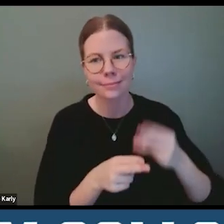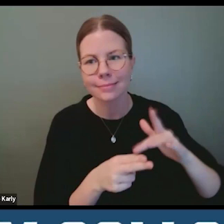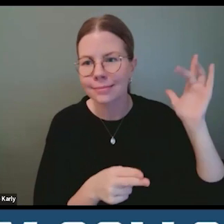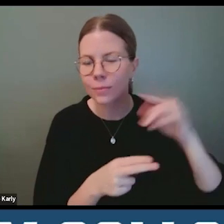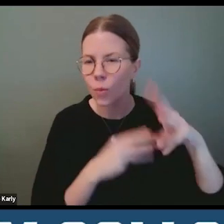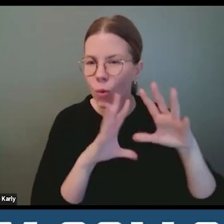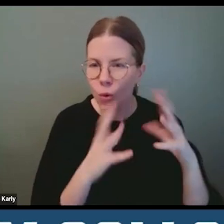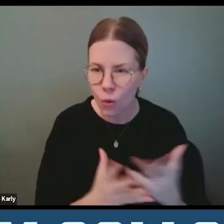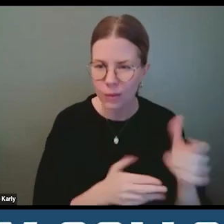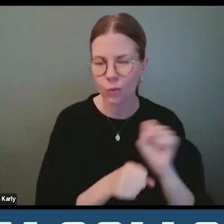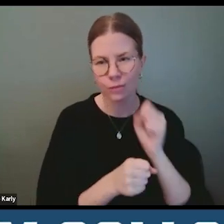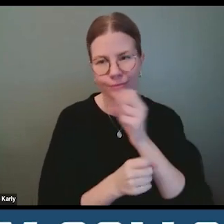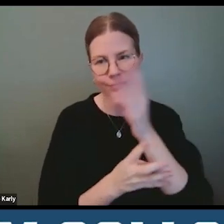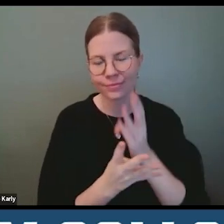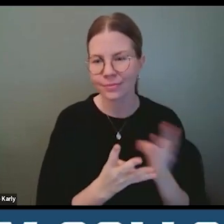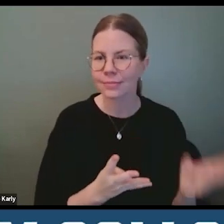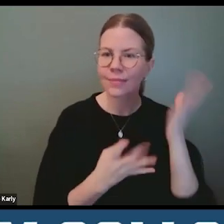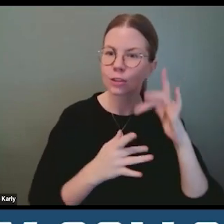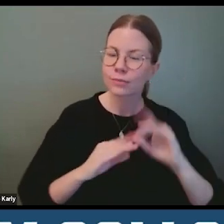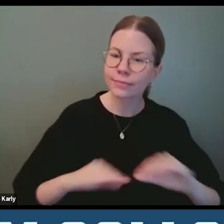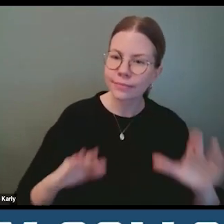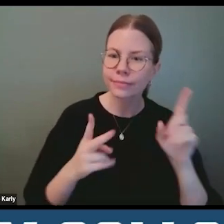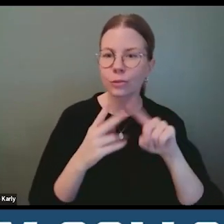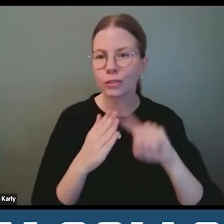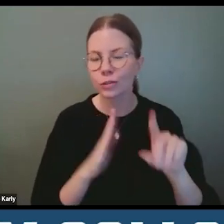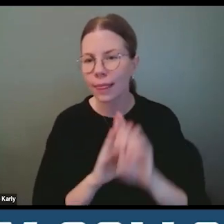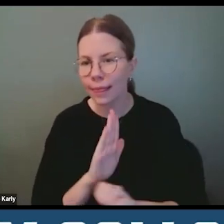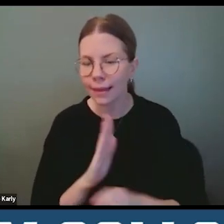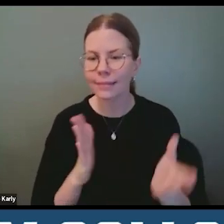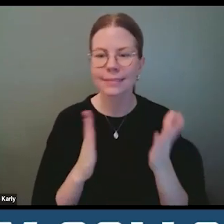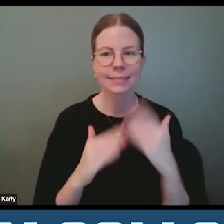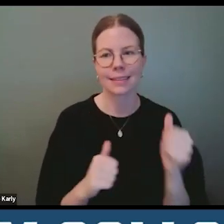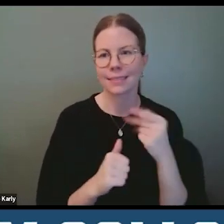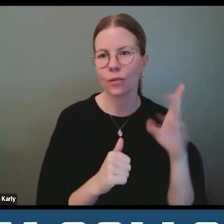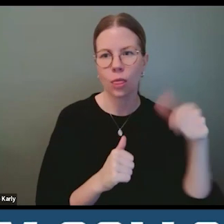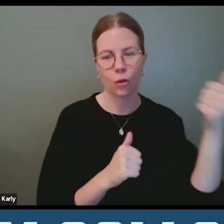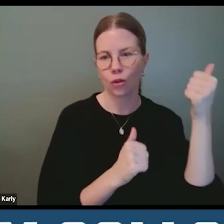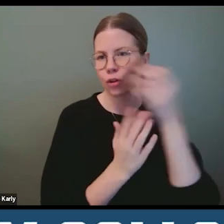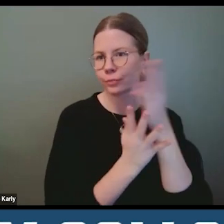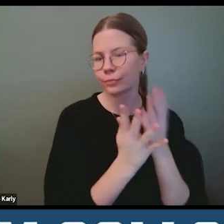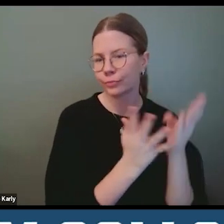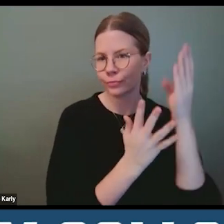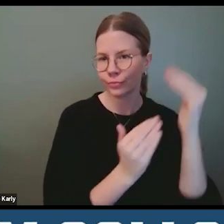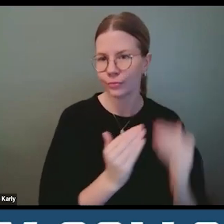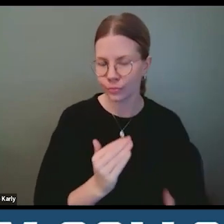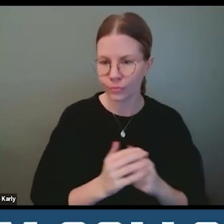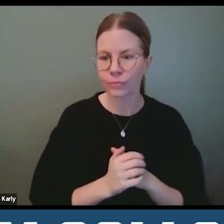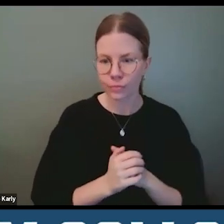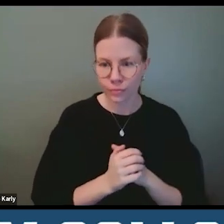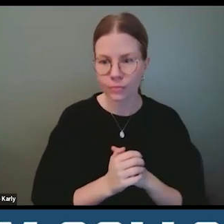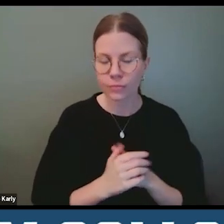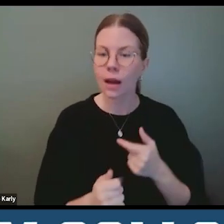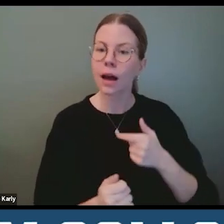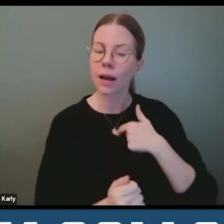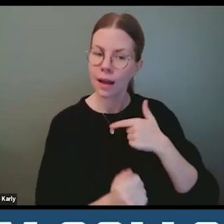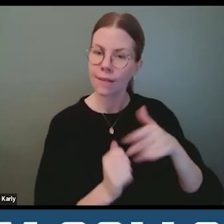mathematical modeling of infectious disease transmission, research ethics, to name just a few. And I actually became aware of Marc,